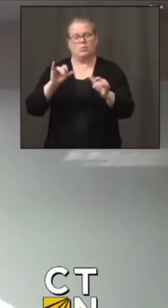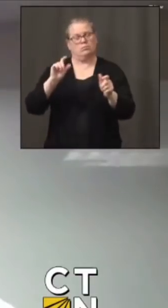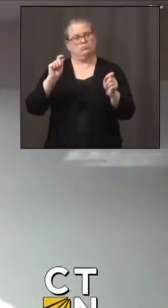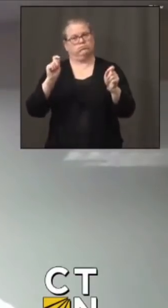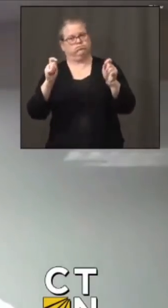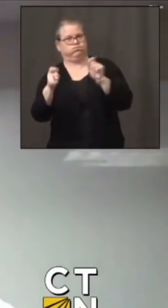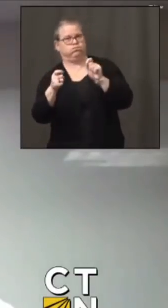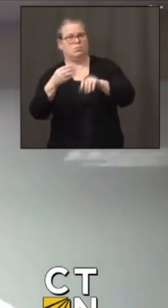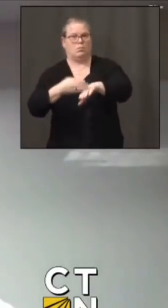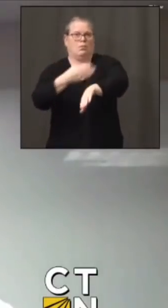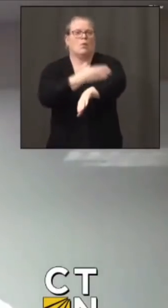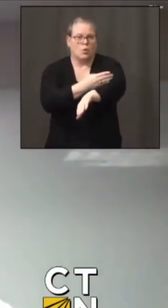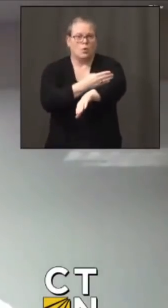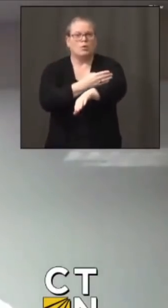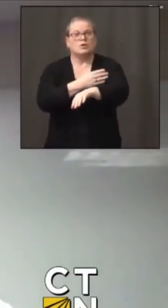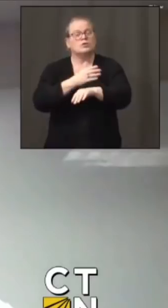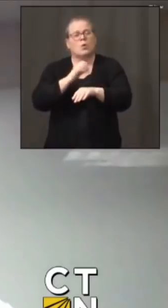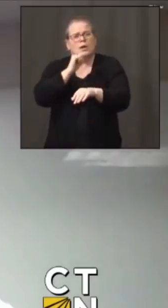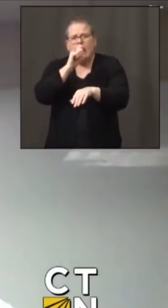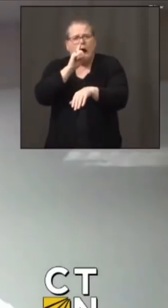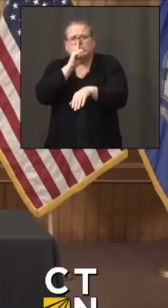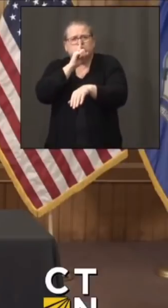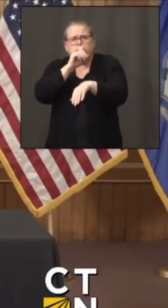the outliers within the data as well.